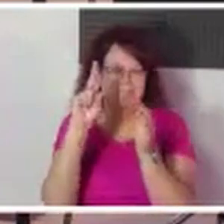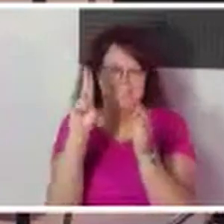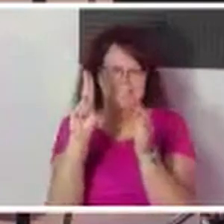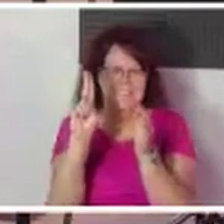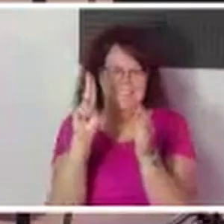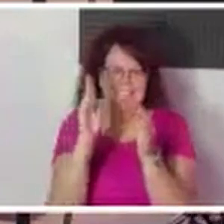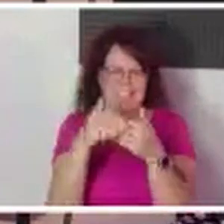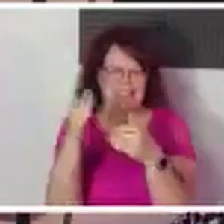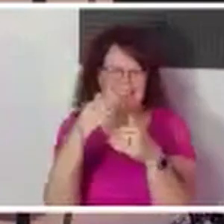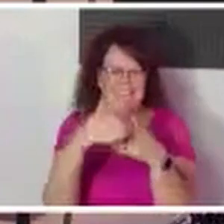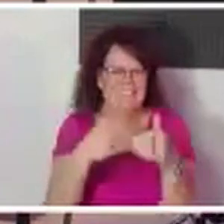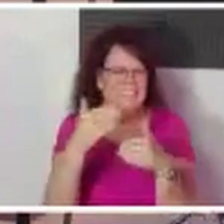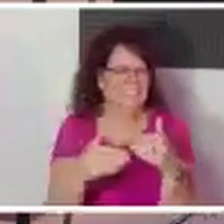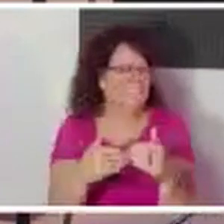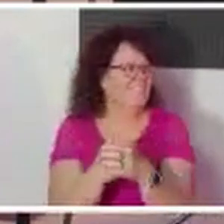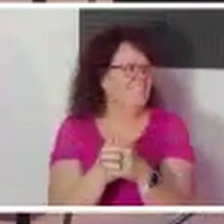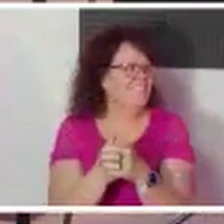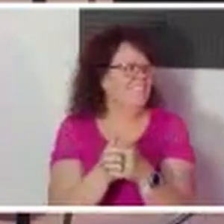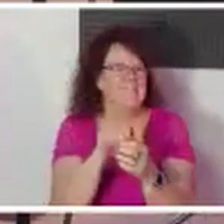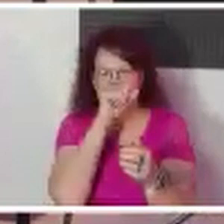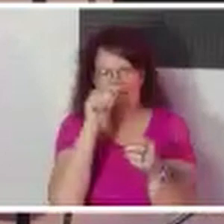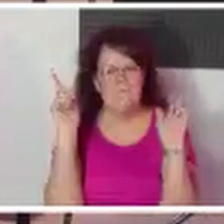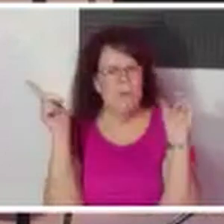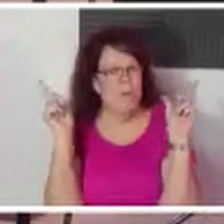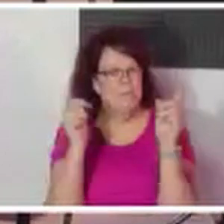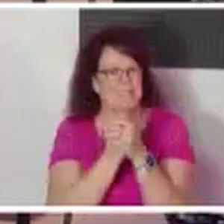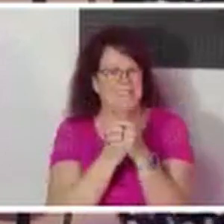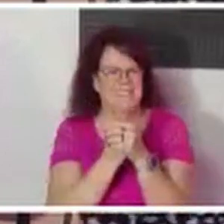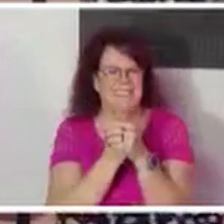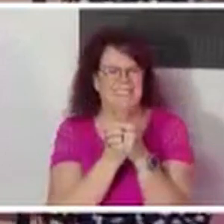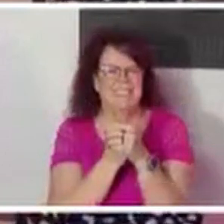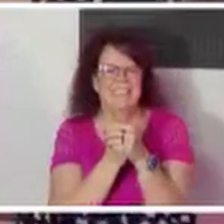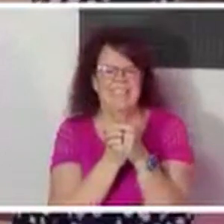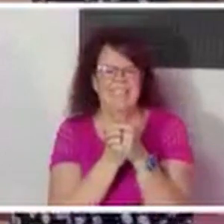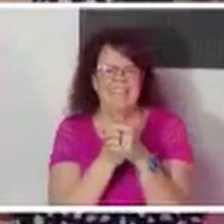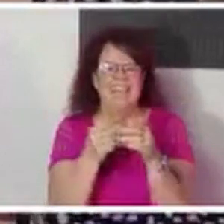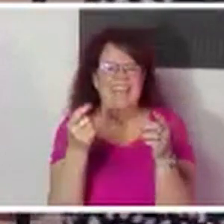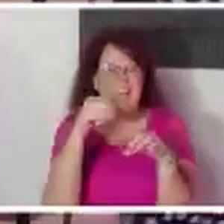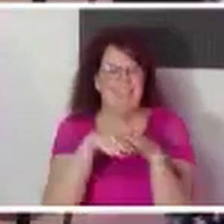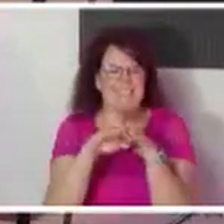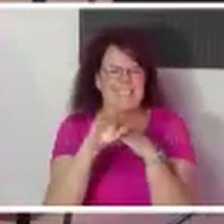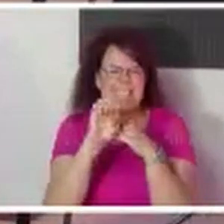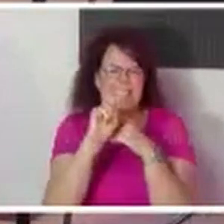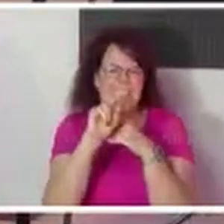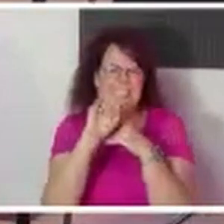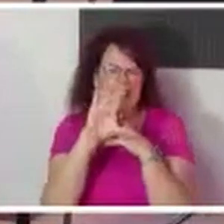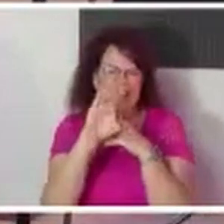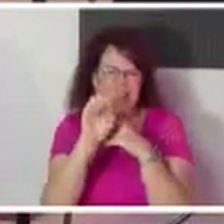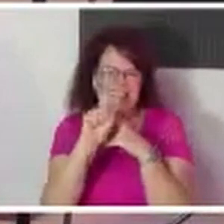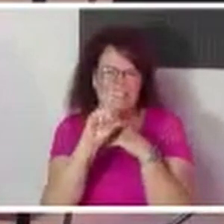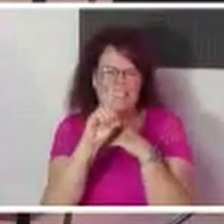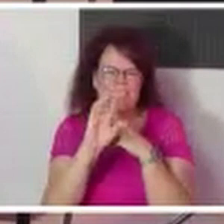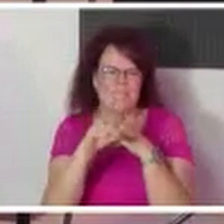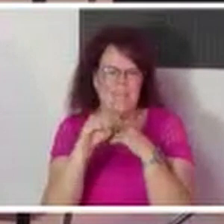step, but we love the Pokes. I was enticed by a full